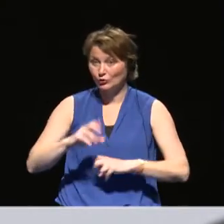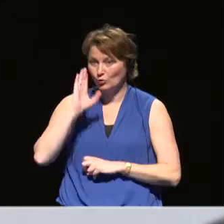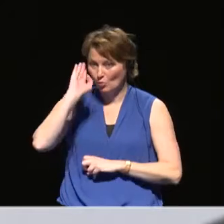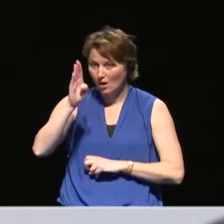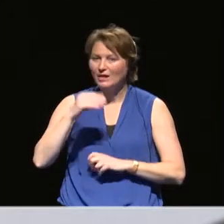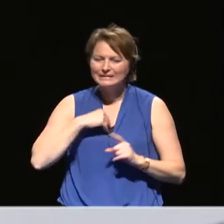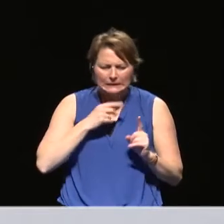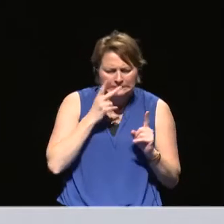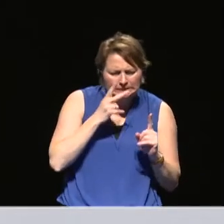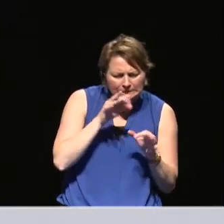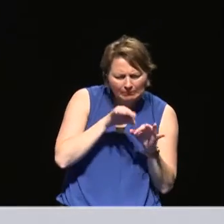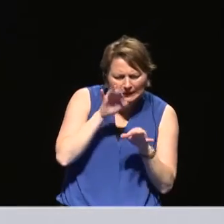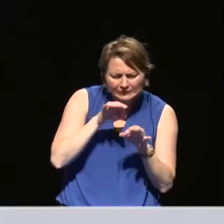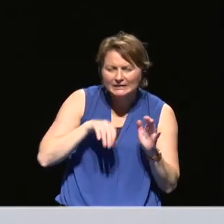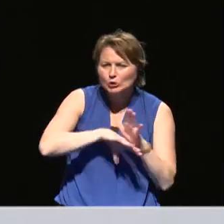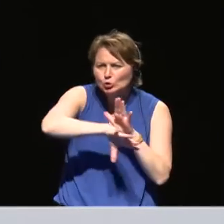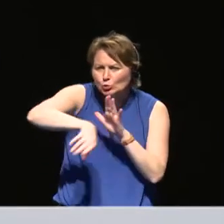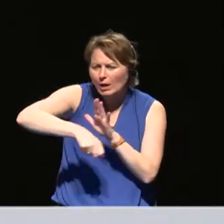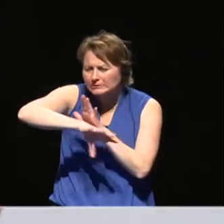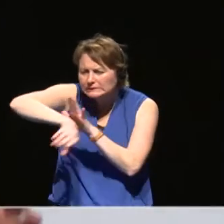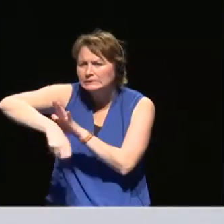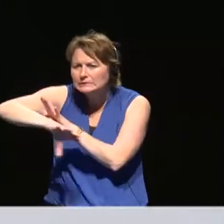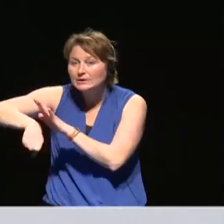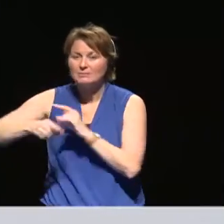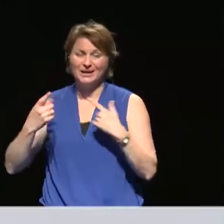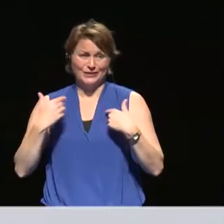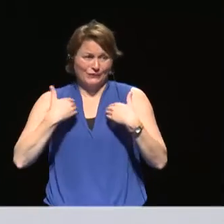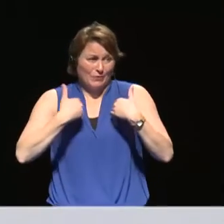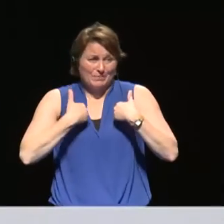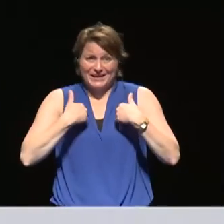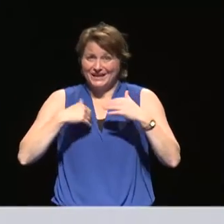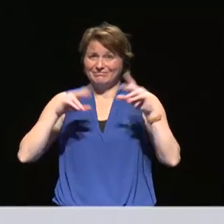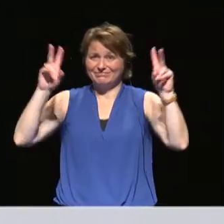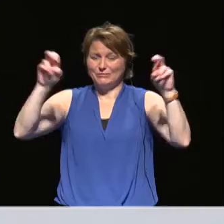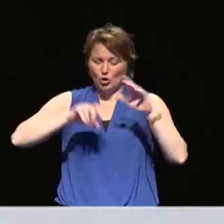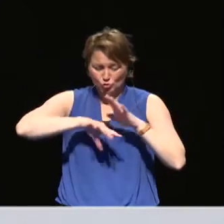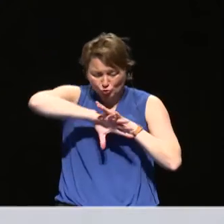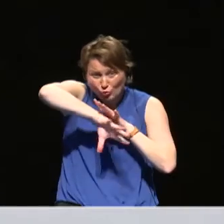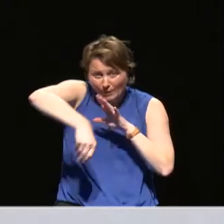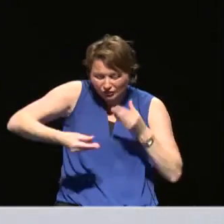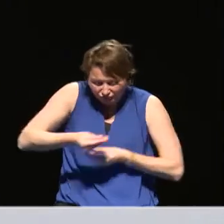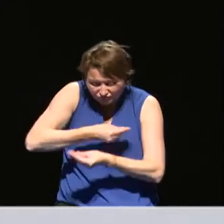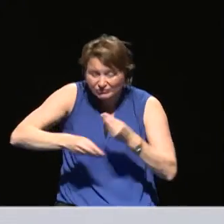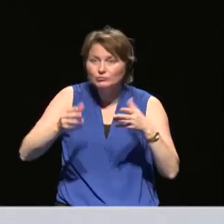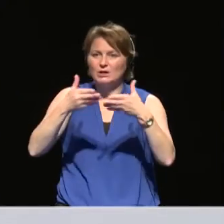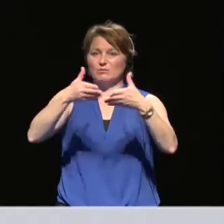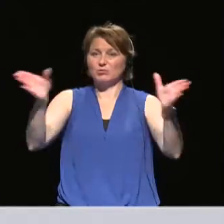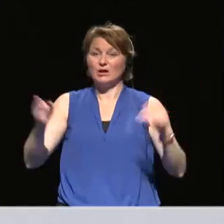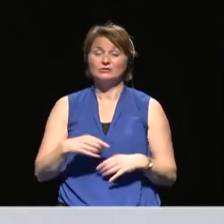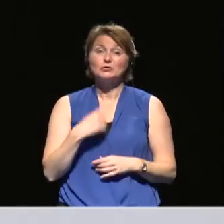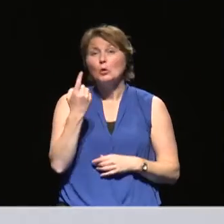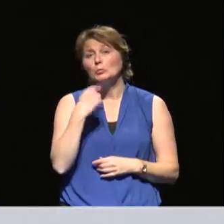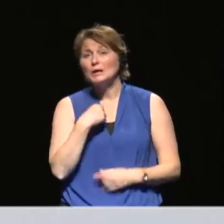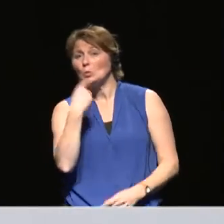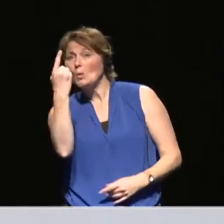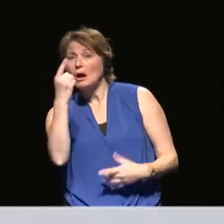key tasks. But to me, corruption is so broad that actually trying to find single indicators that measure